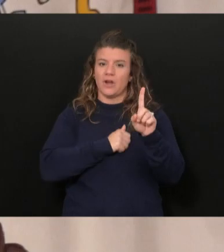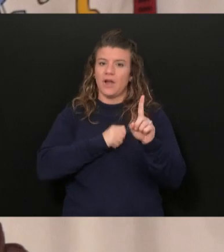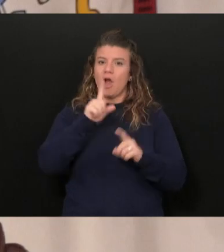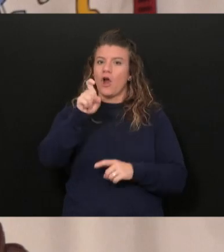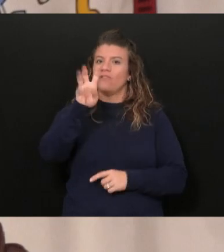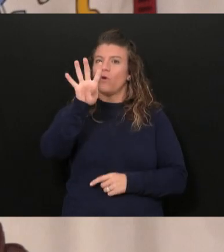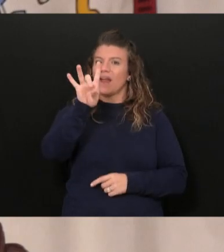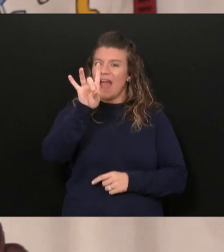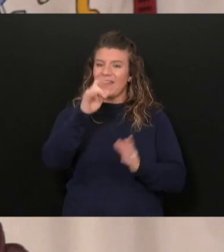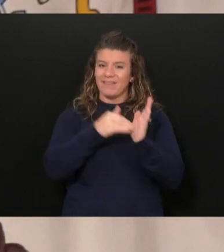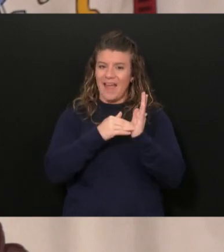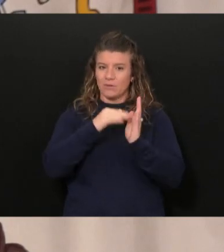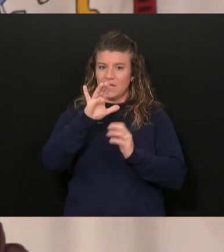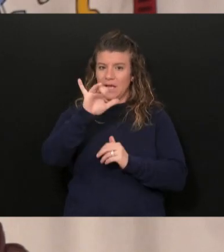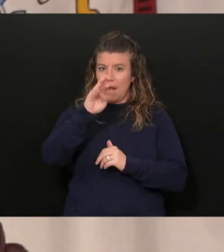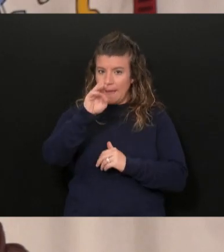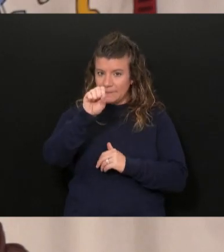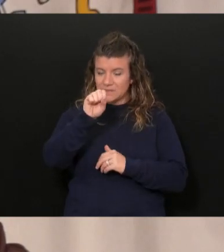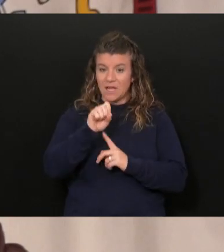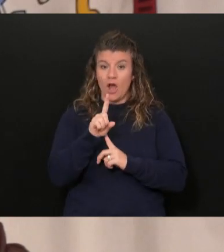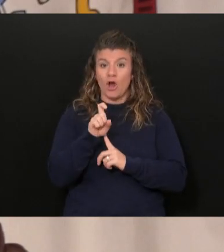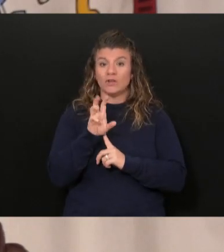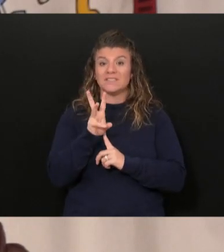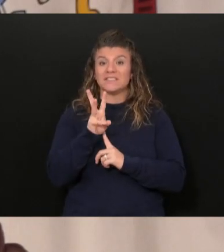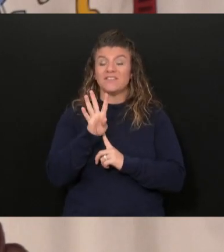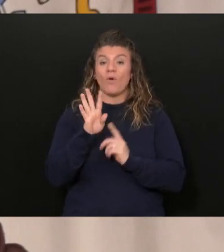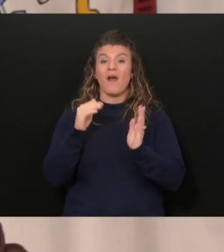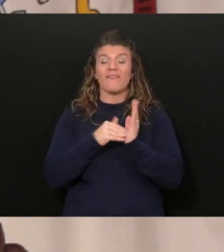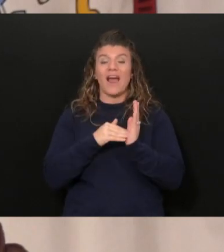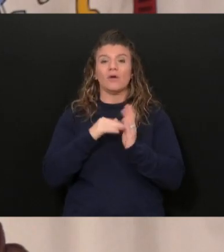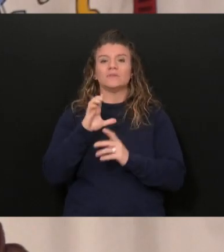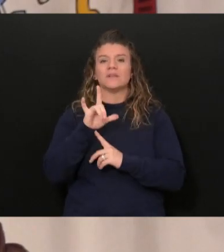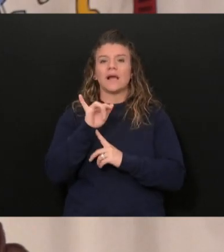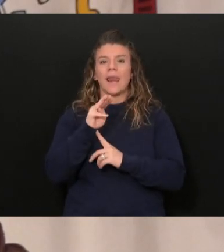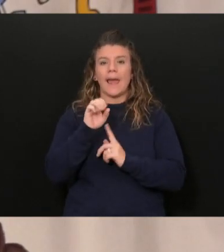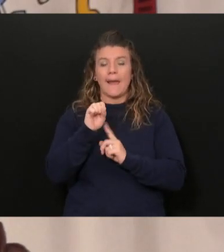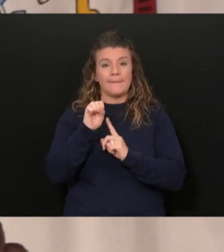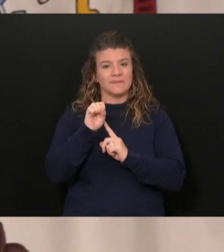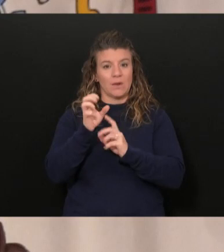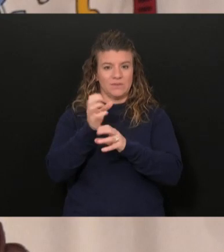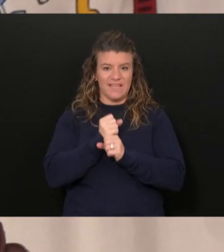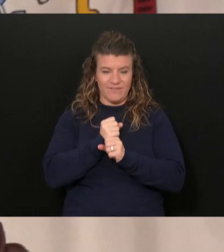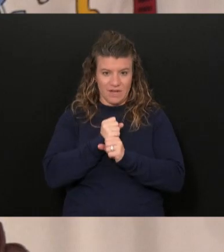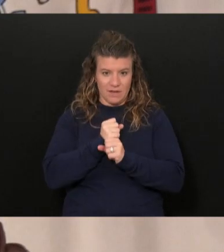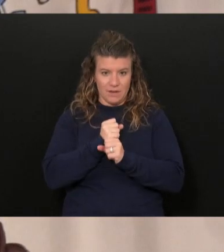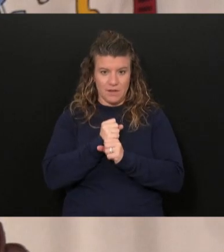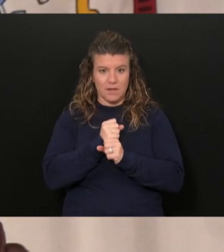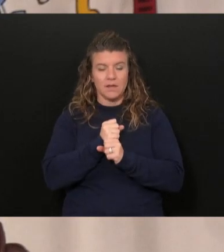148,000 claims. There's been 164,000 claims that they've received.